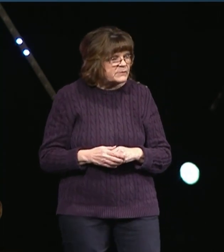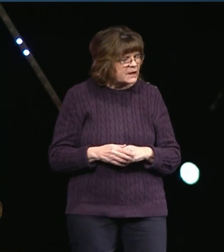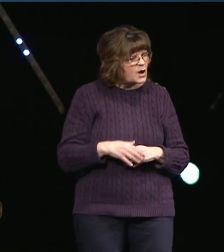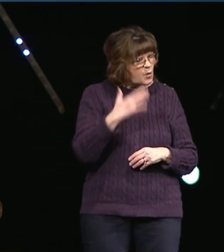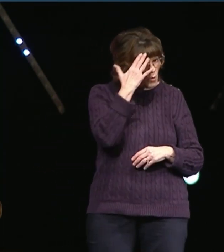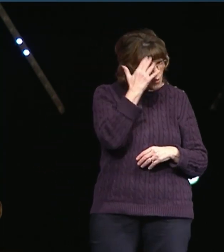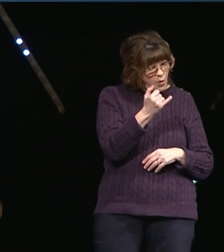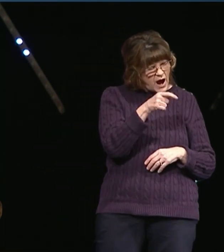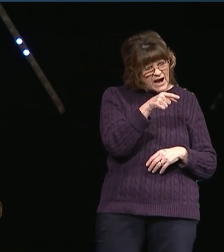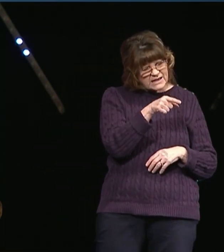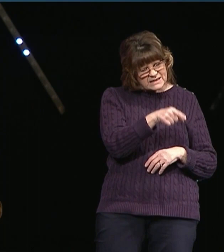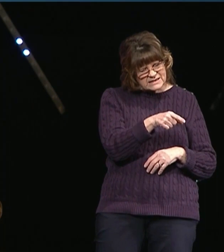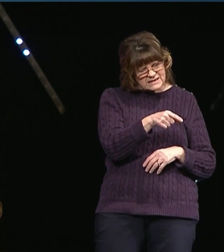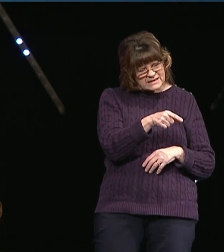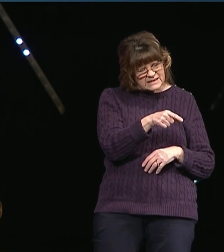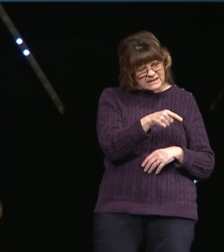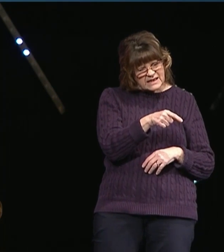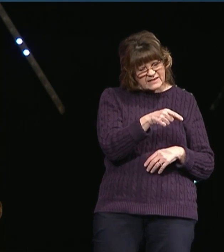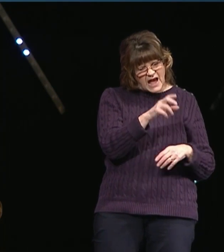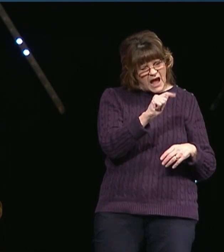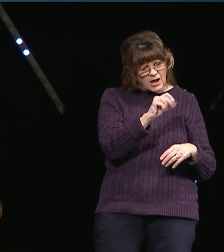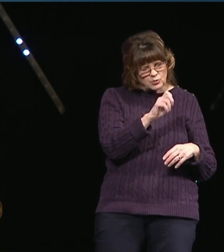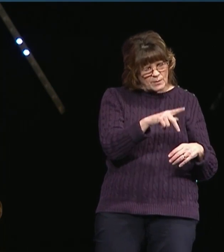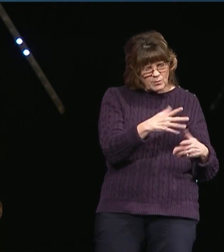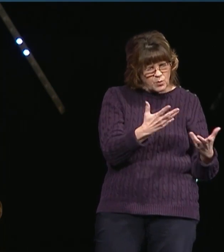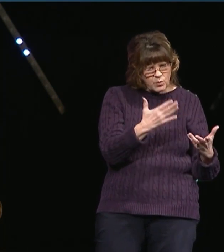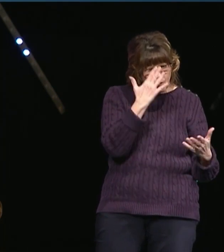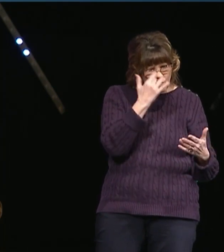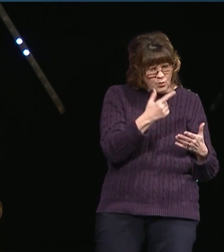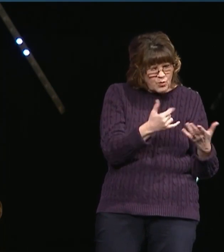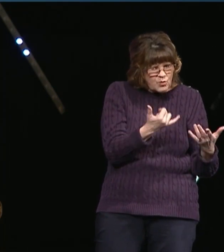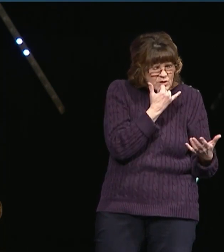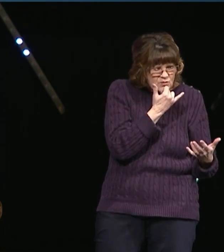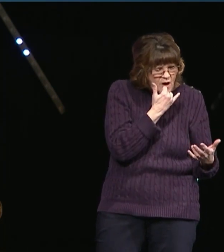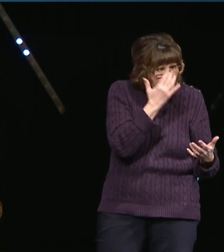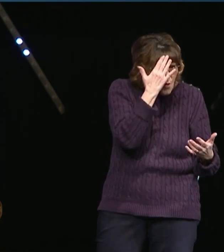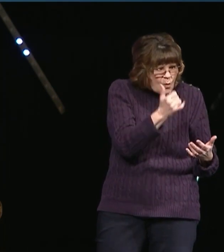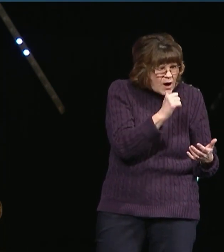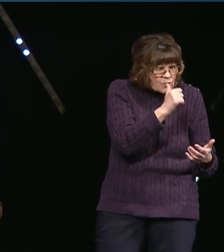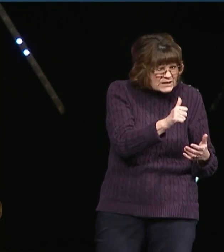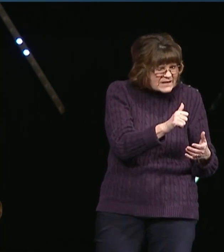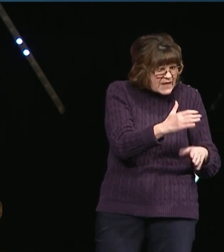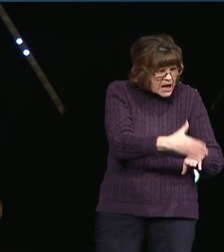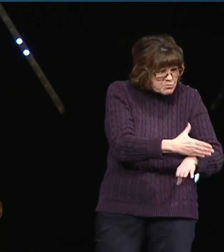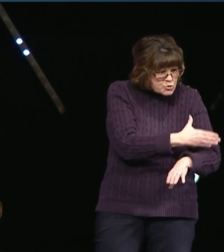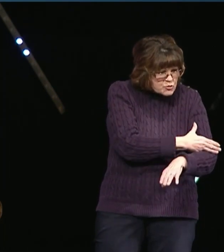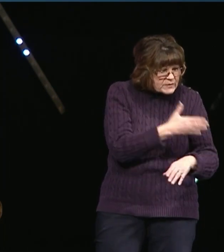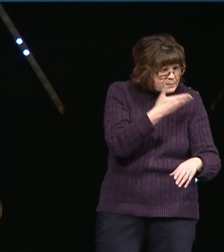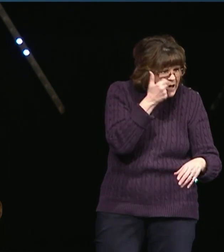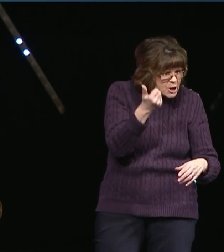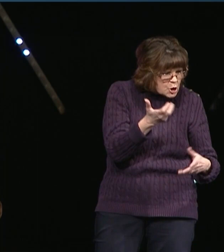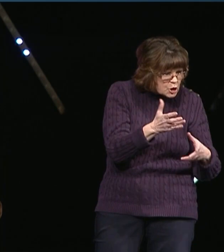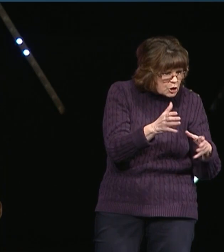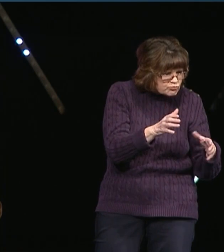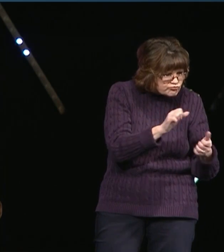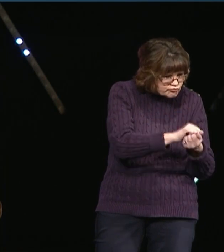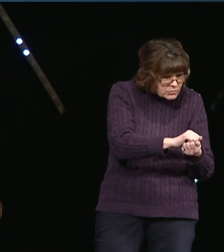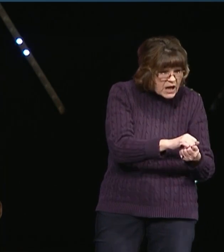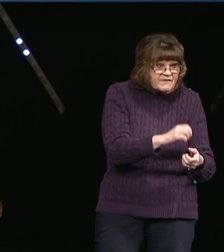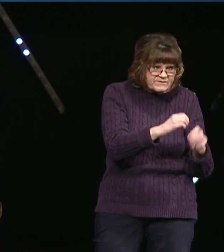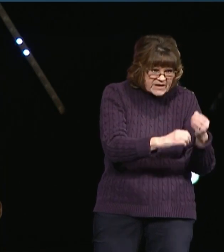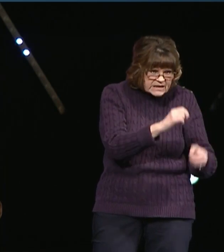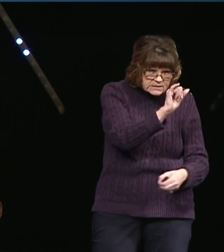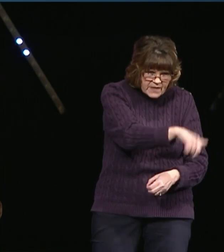why is that sidewalk cracked? Why wasn't that done better than this? And he would, okay, let's fix